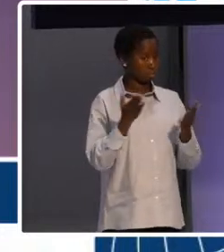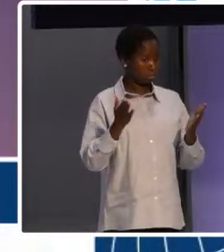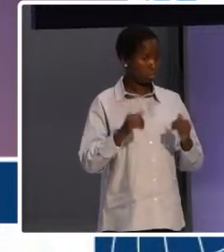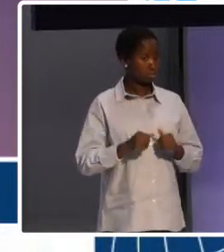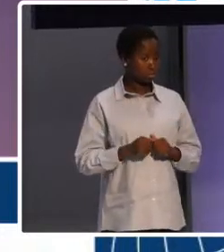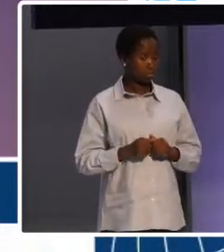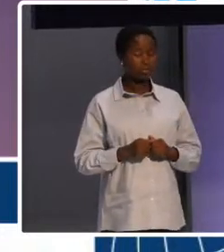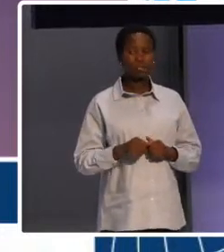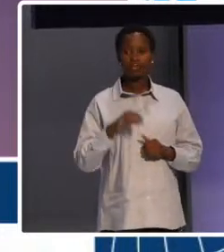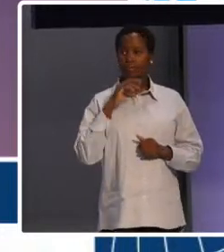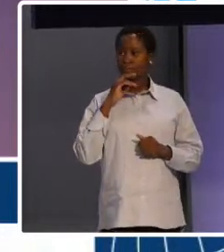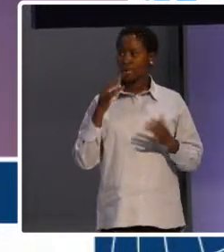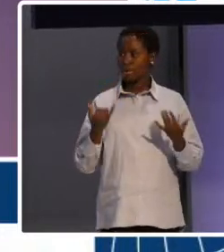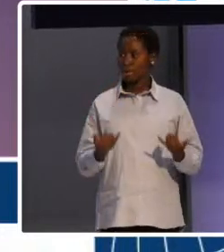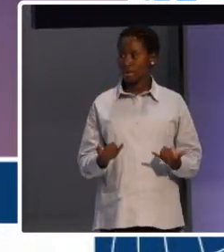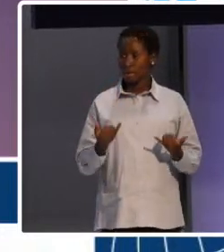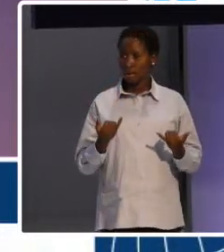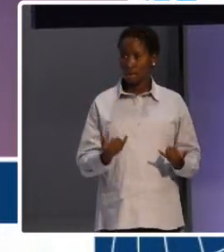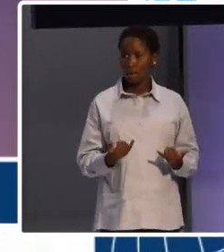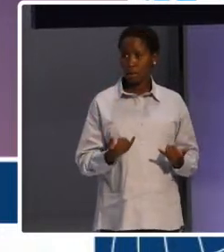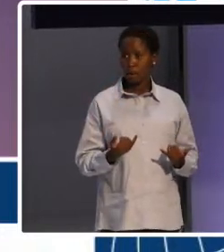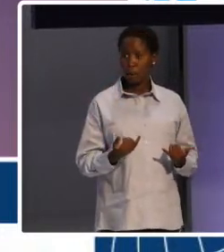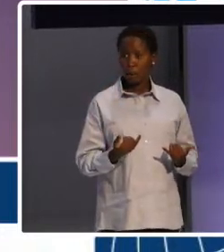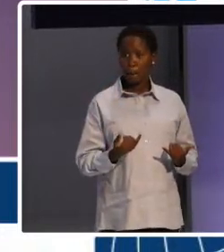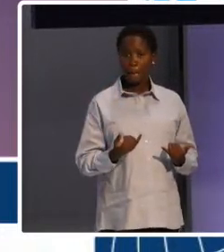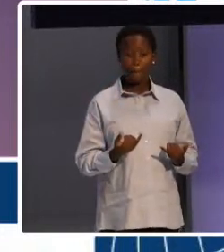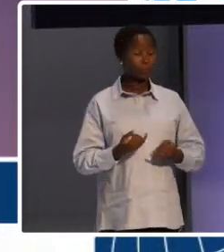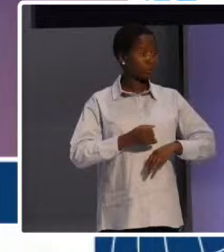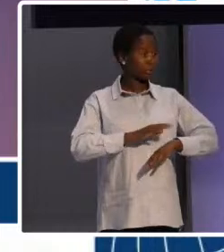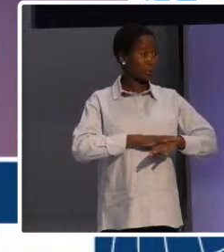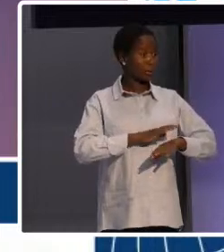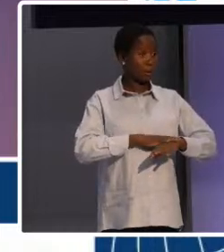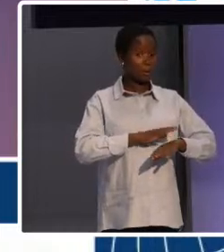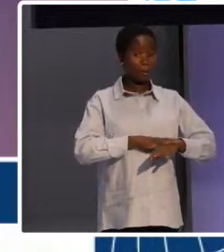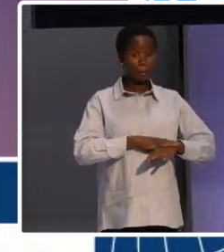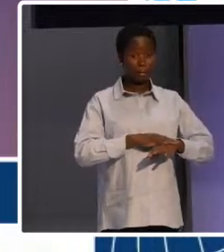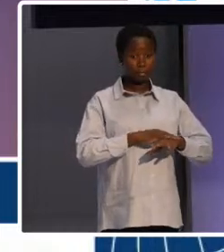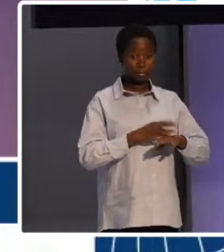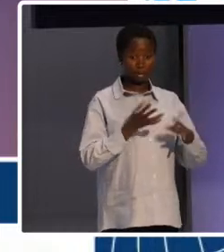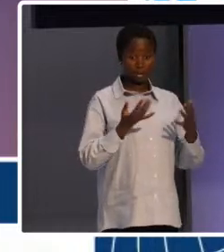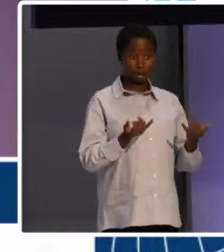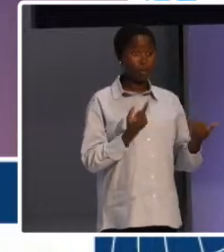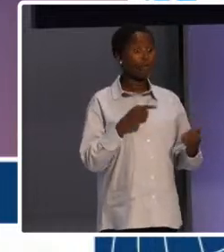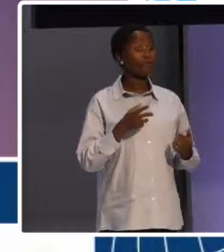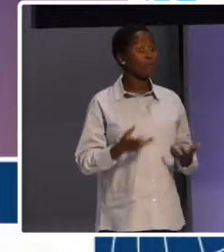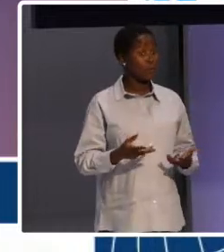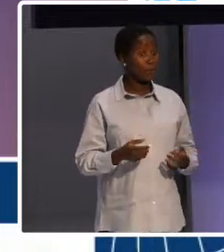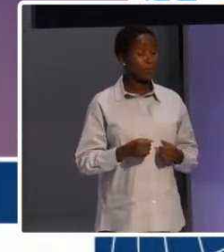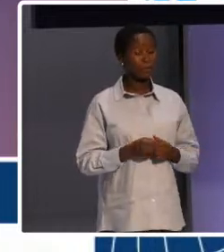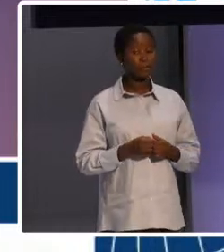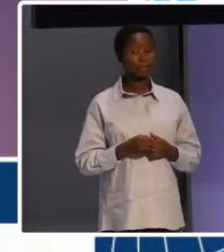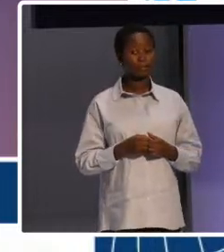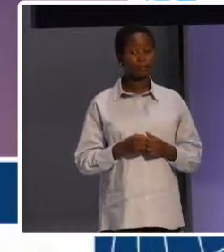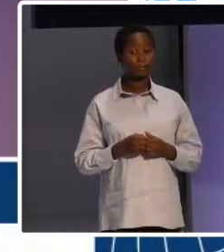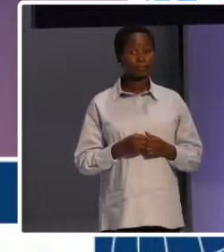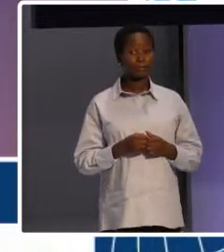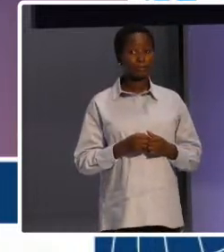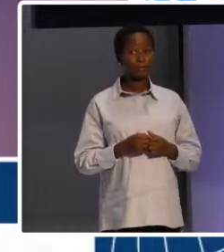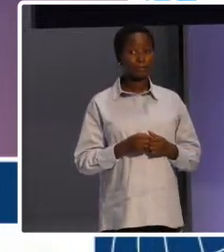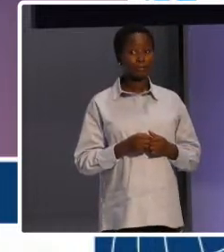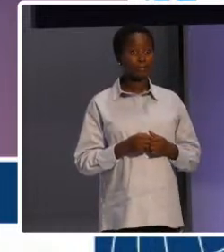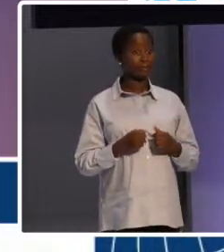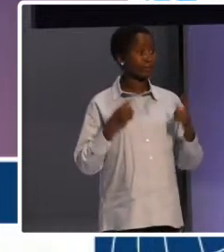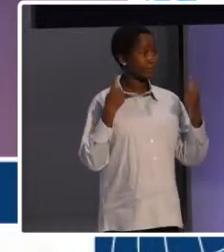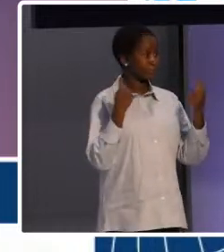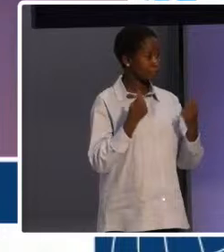us to a moment in the program when the ceremonial part of the